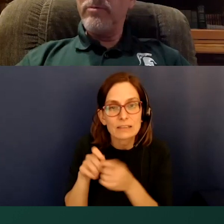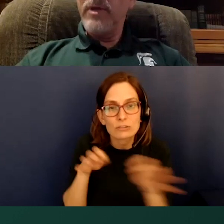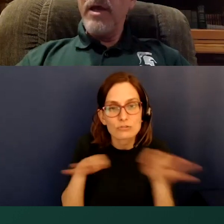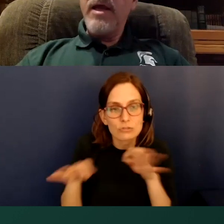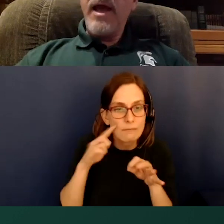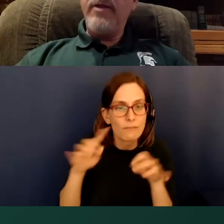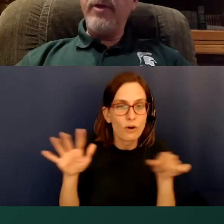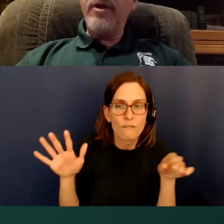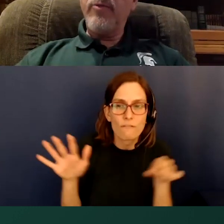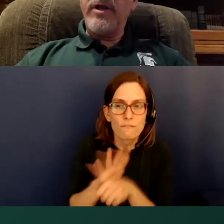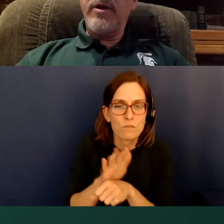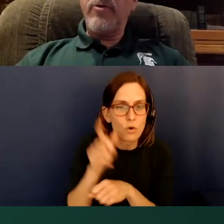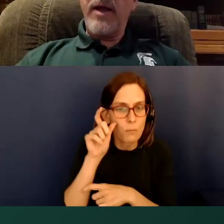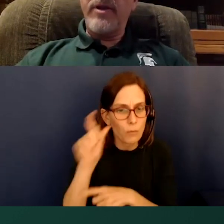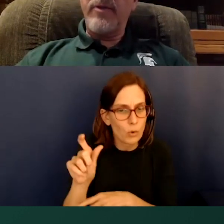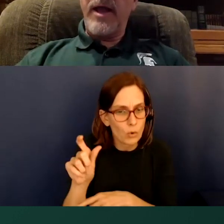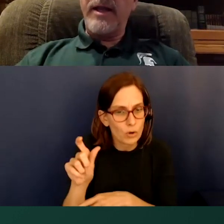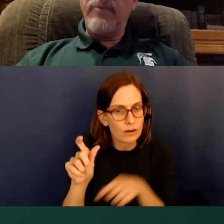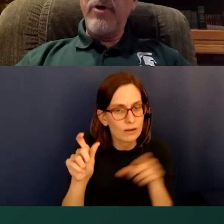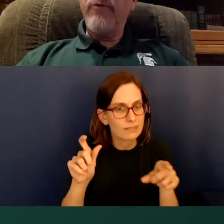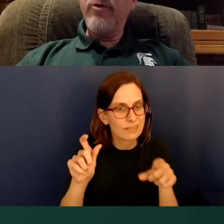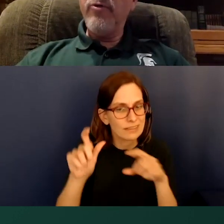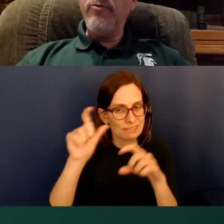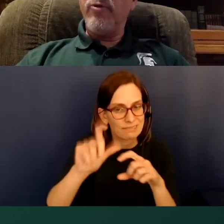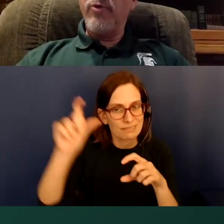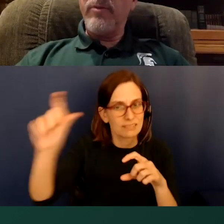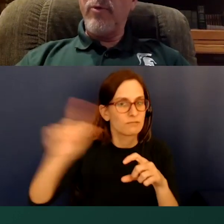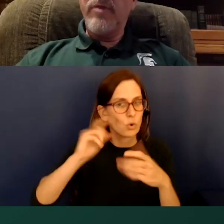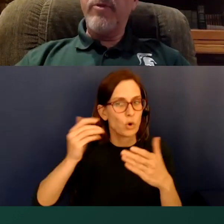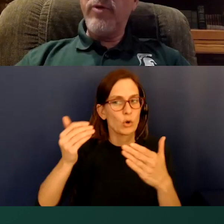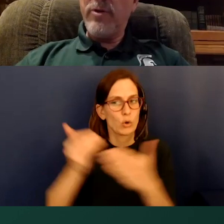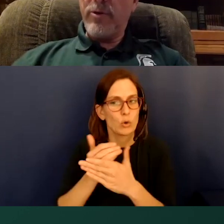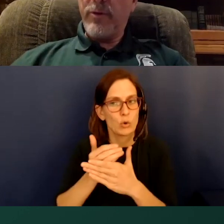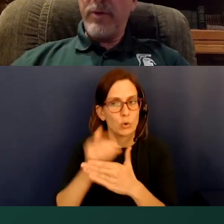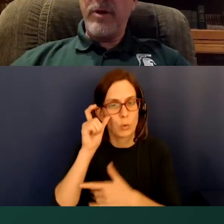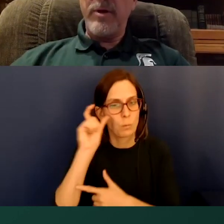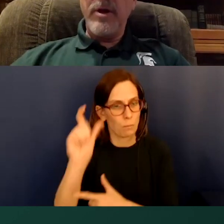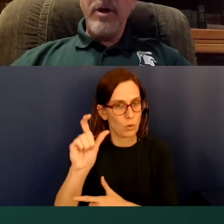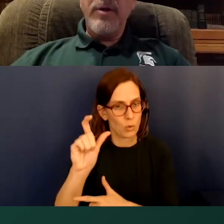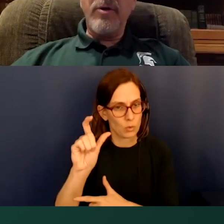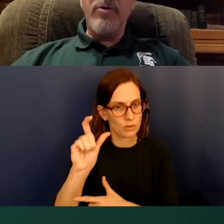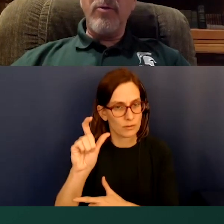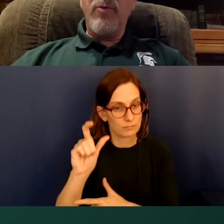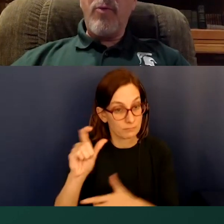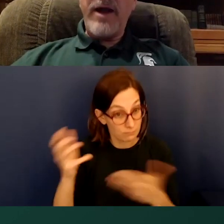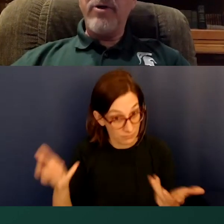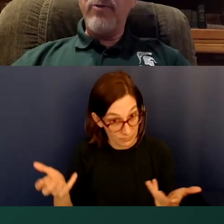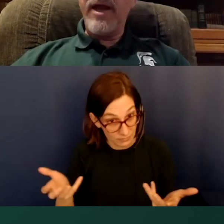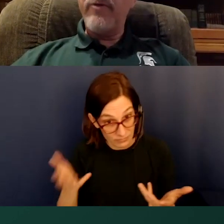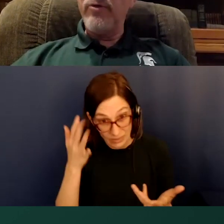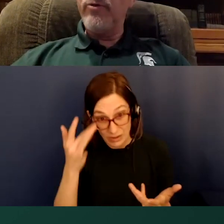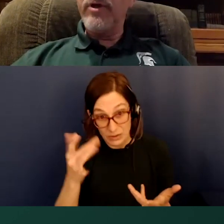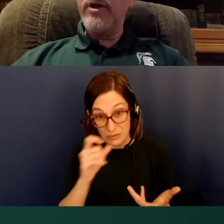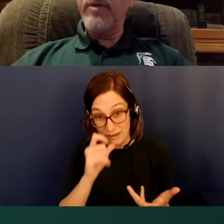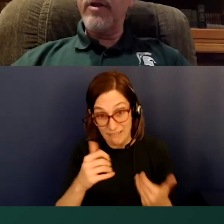moon. And this is what I described as the lineup for a new moon, when the moon is between Earth and the sun. So why don't we